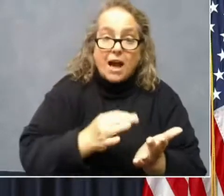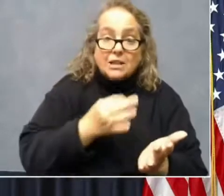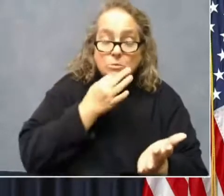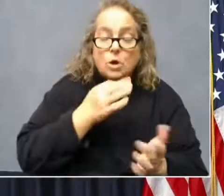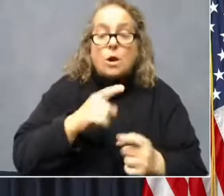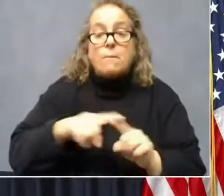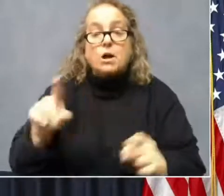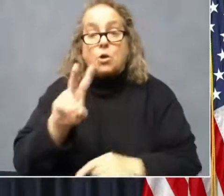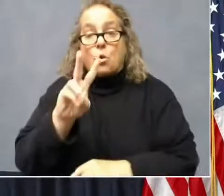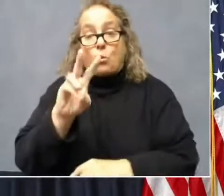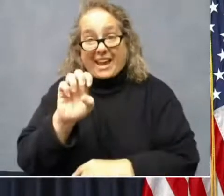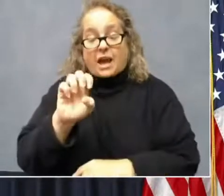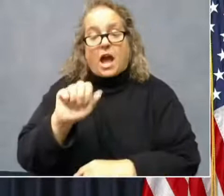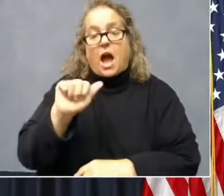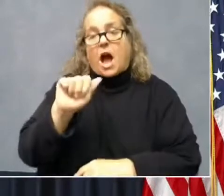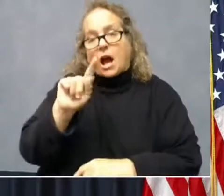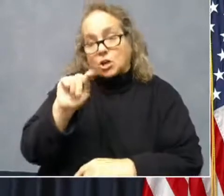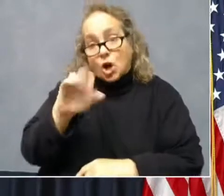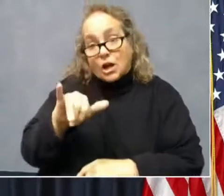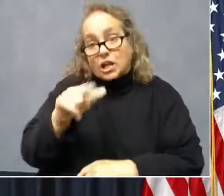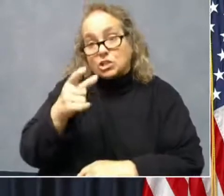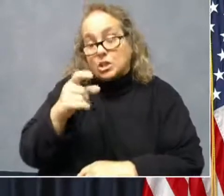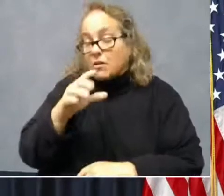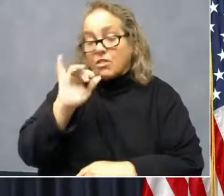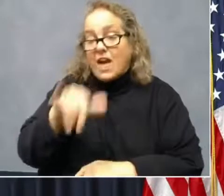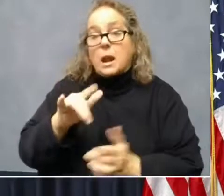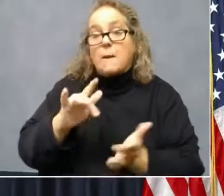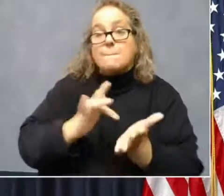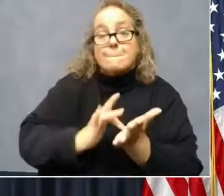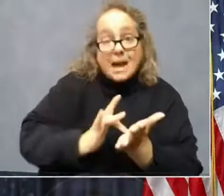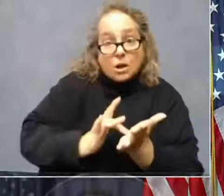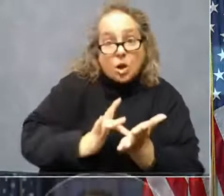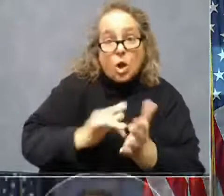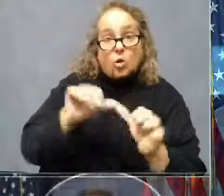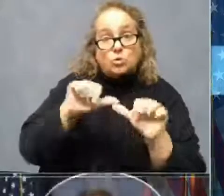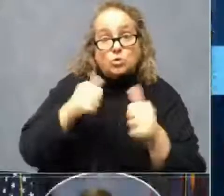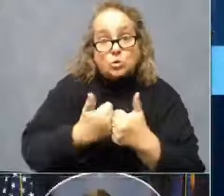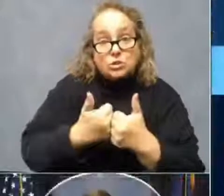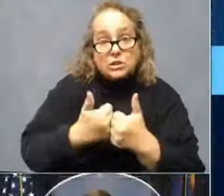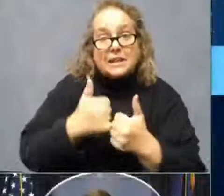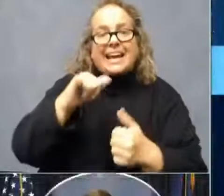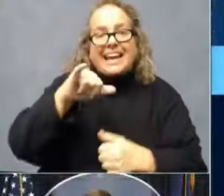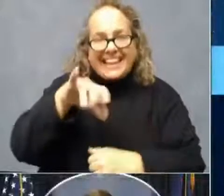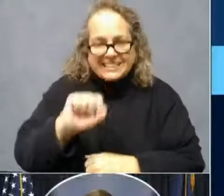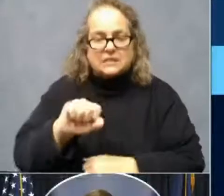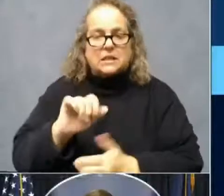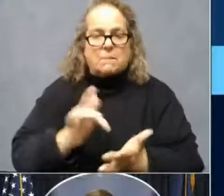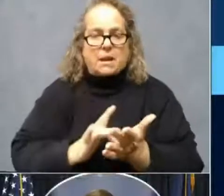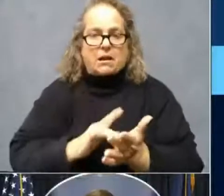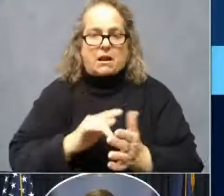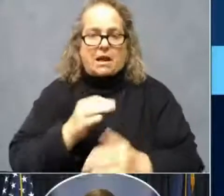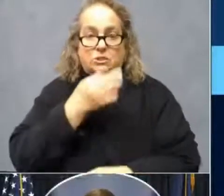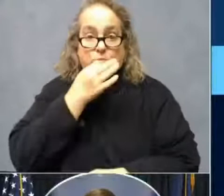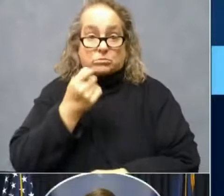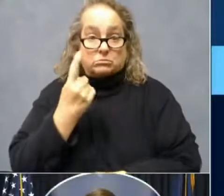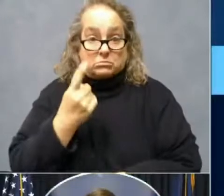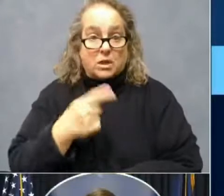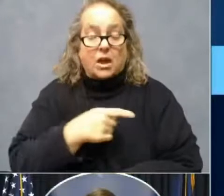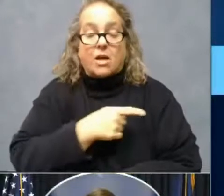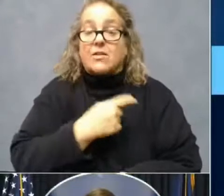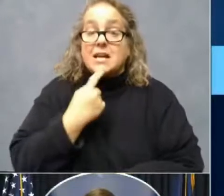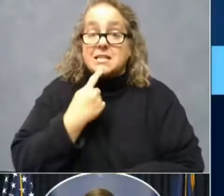are medical experts. And then they say this: the public health order at